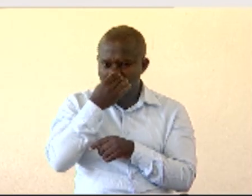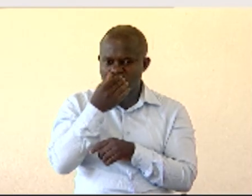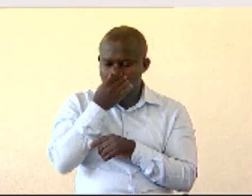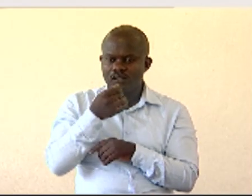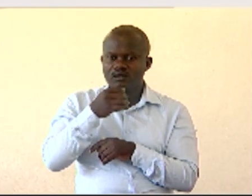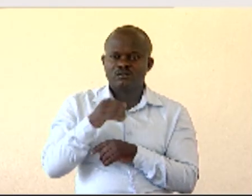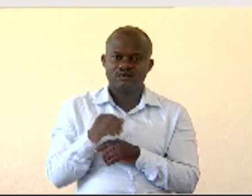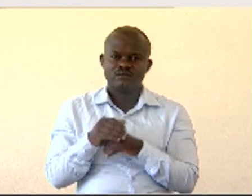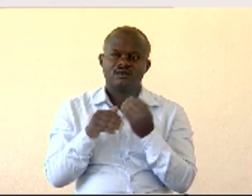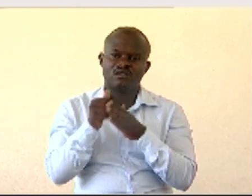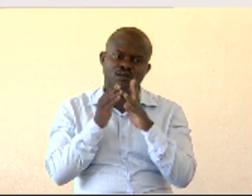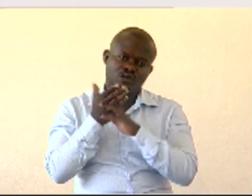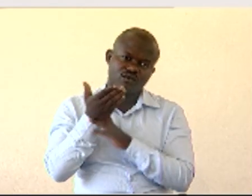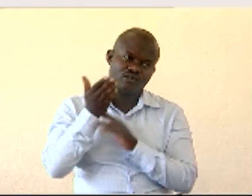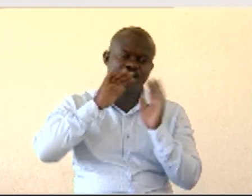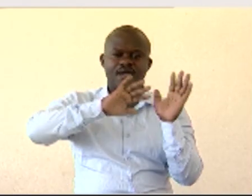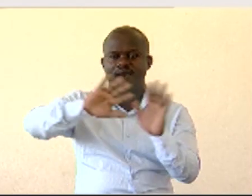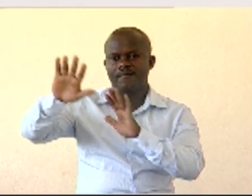are transmitted through air.